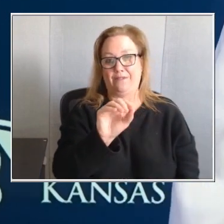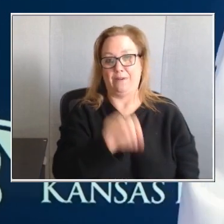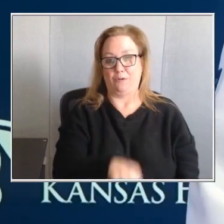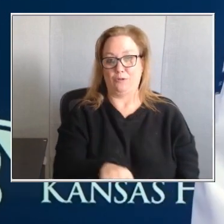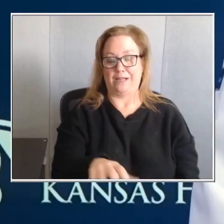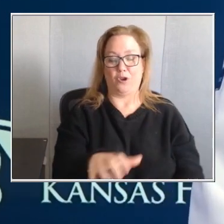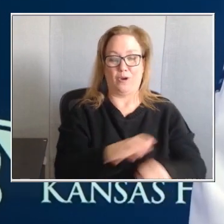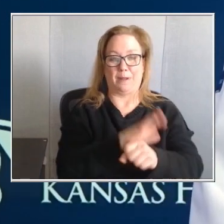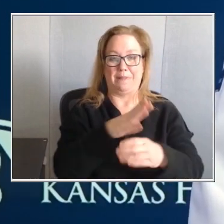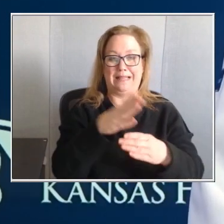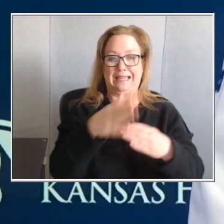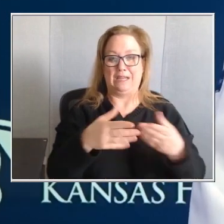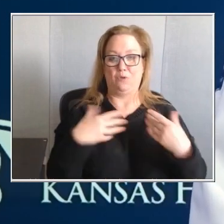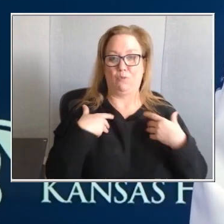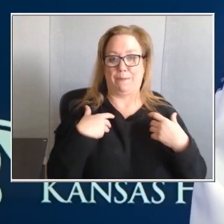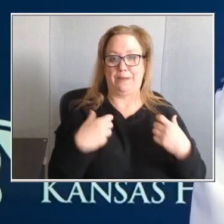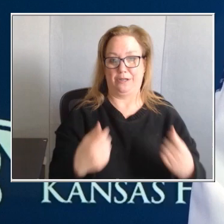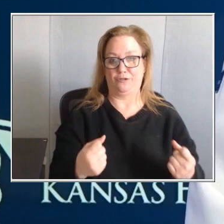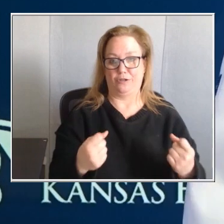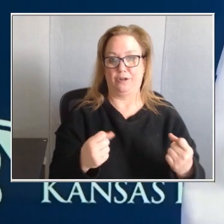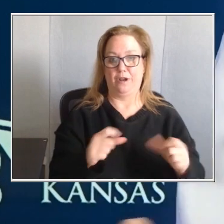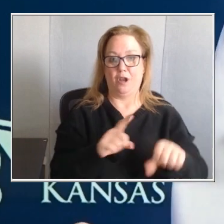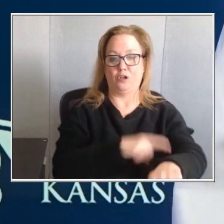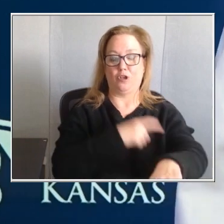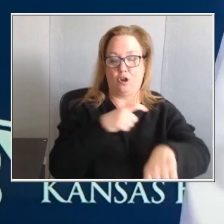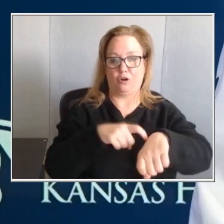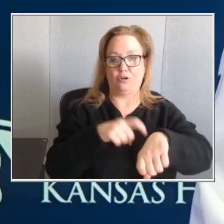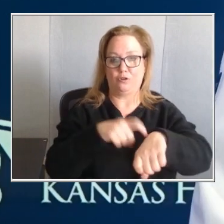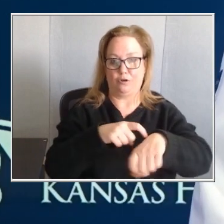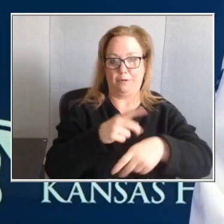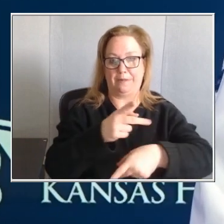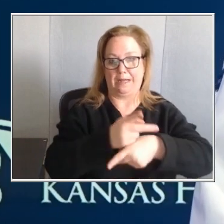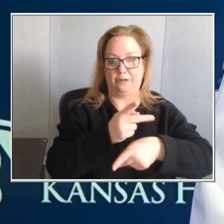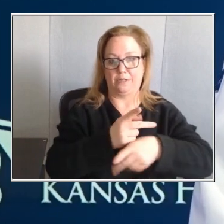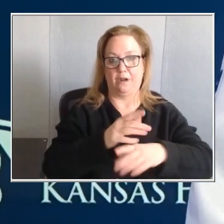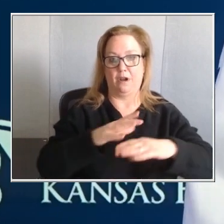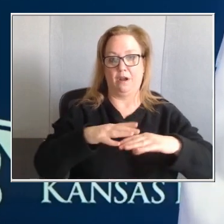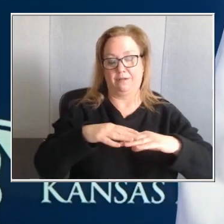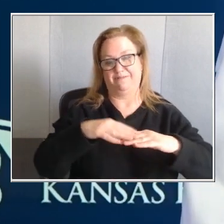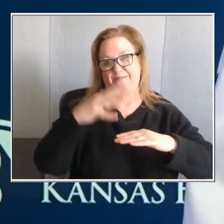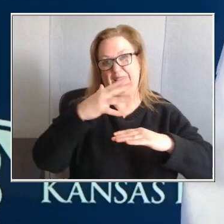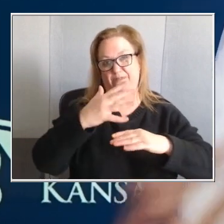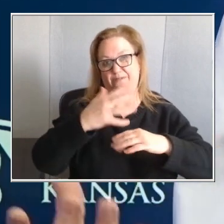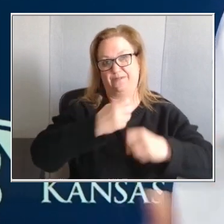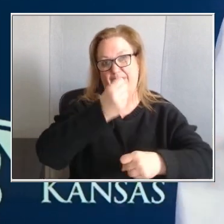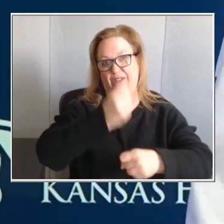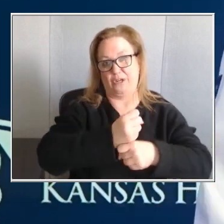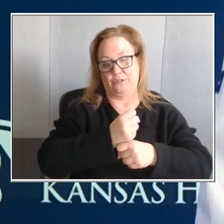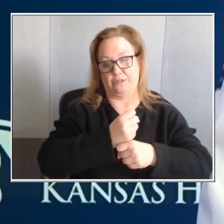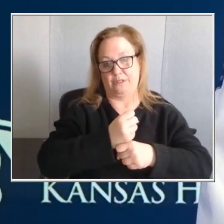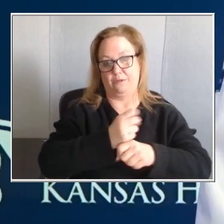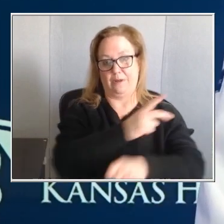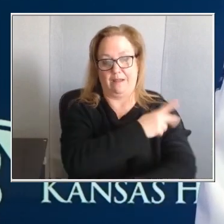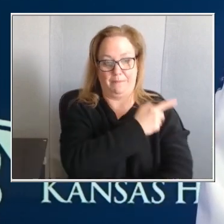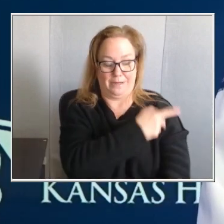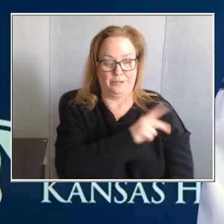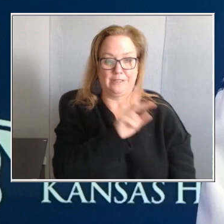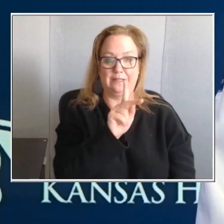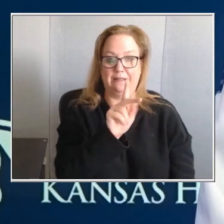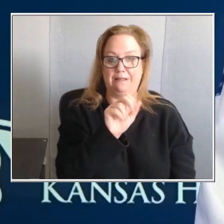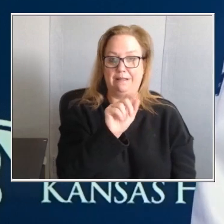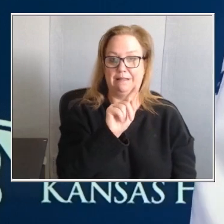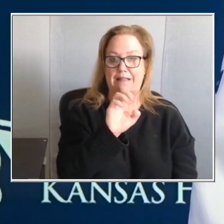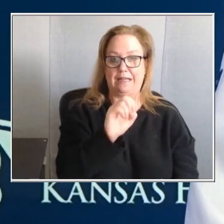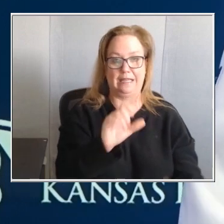remission are long-term cures, more than 5 years of follow-up. And we have patients like Katie who are still in